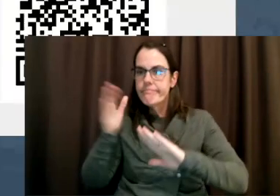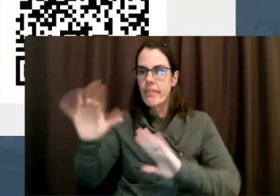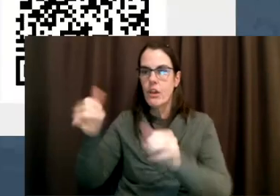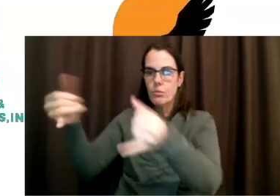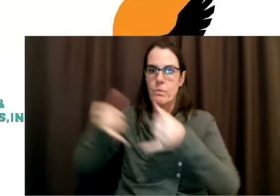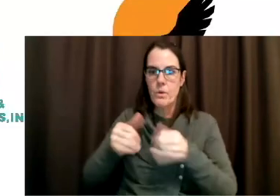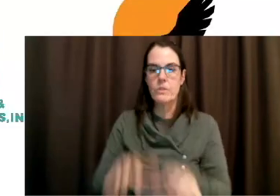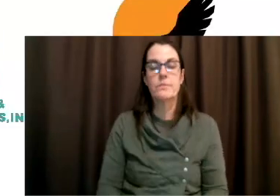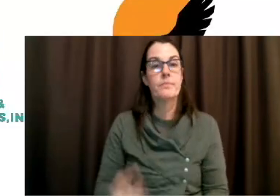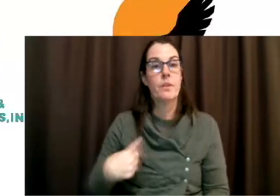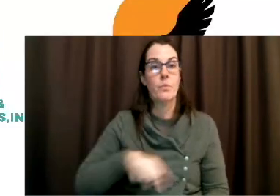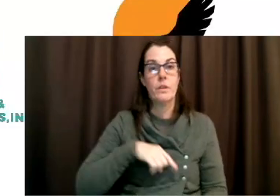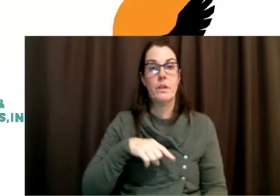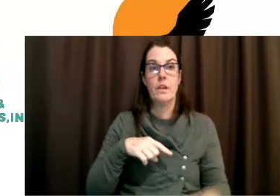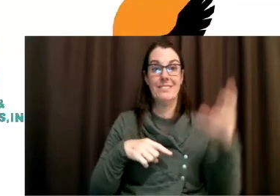one of 6 nonprofits